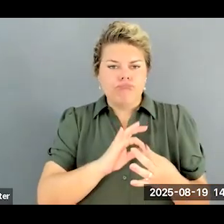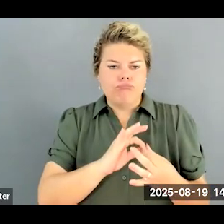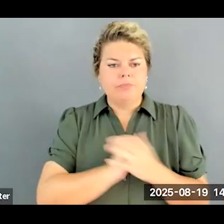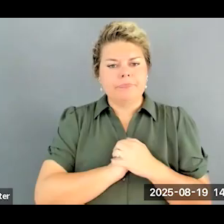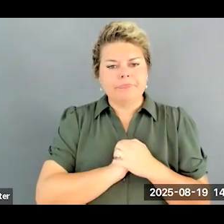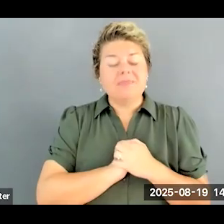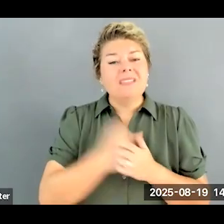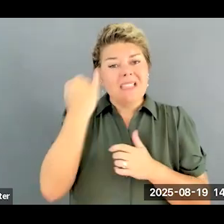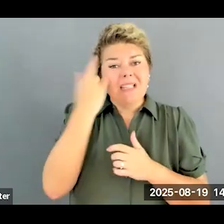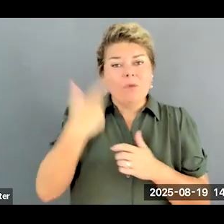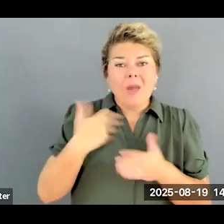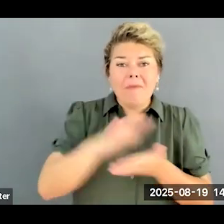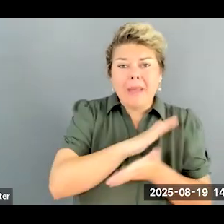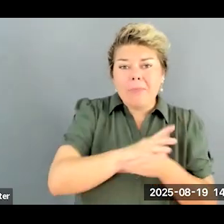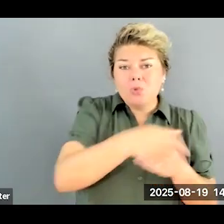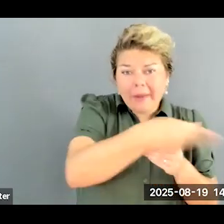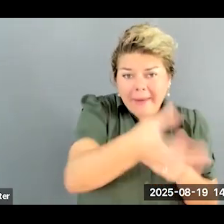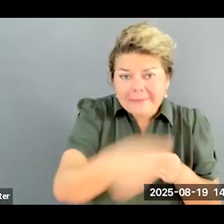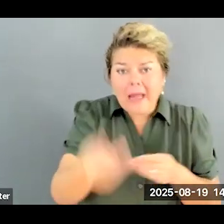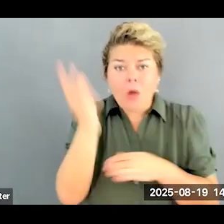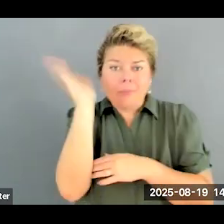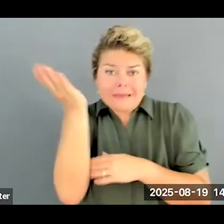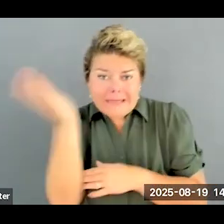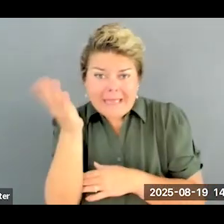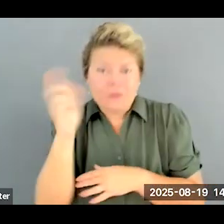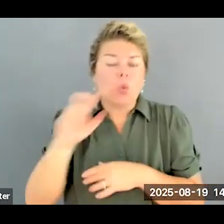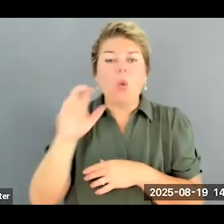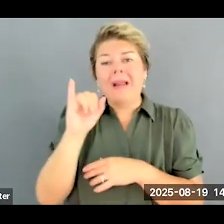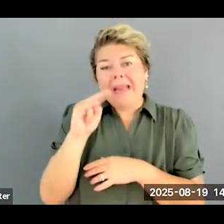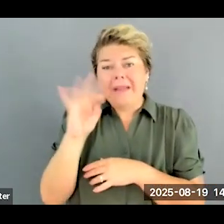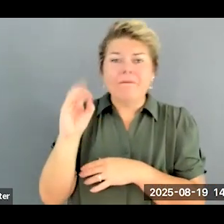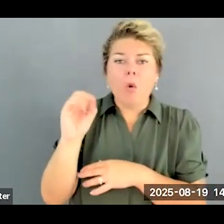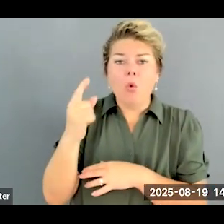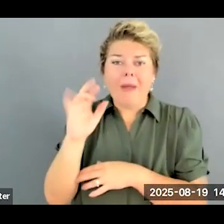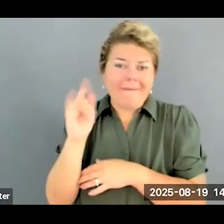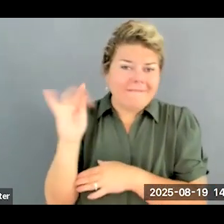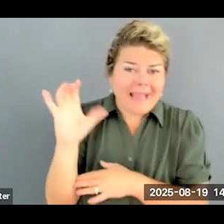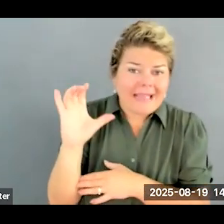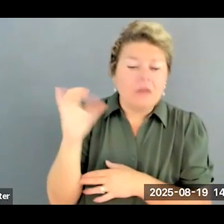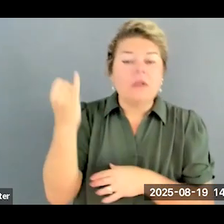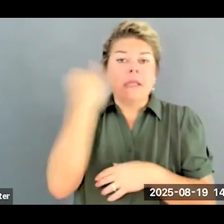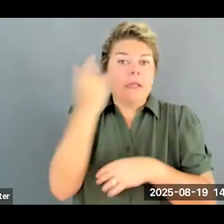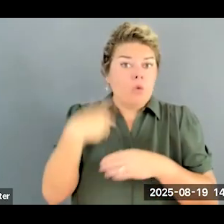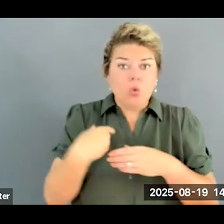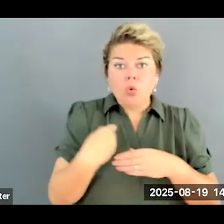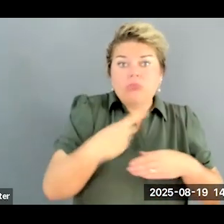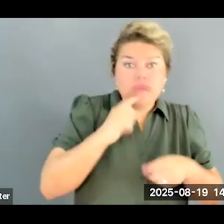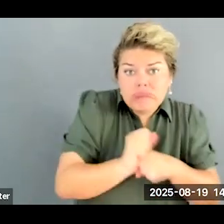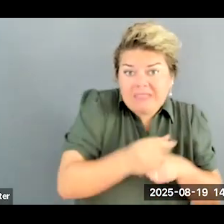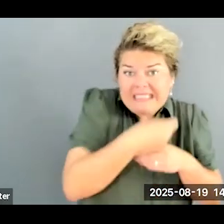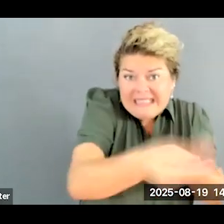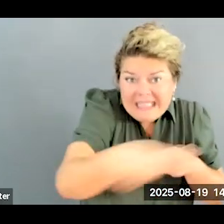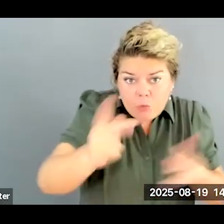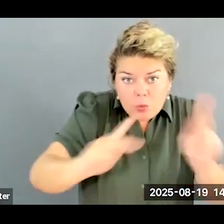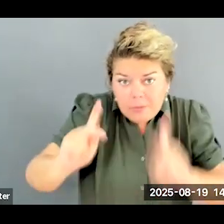Now, if you're going to have handouts, presentations, or infographics, whether these are things being provided out physically or